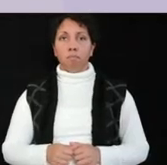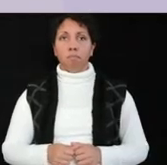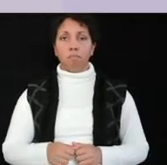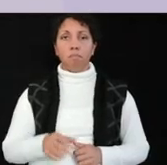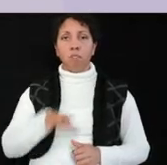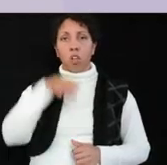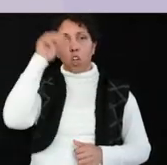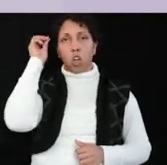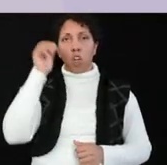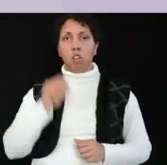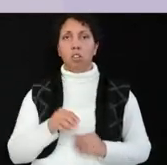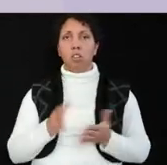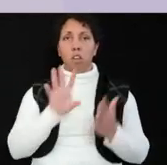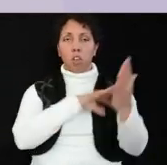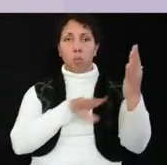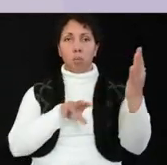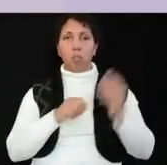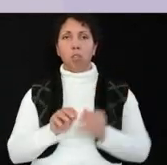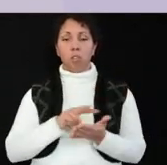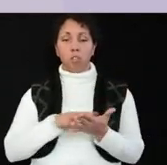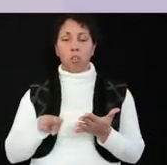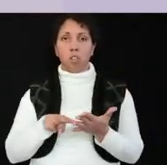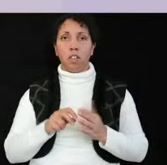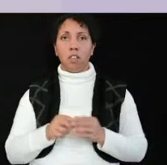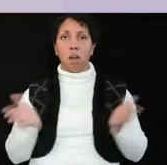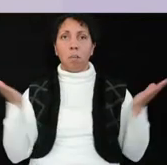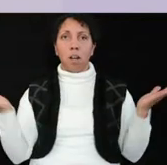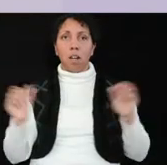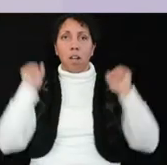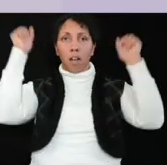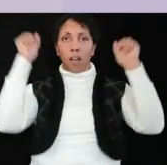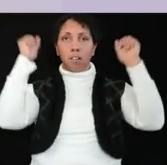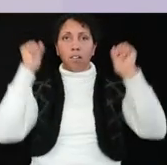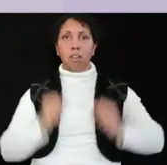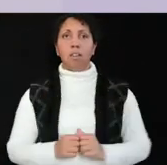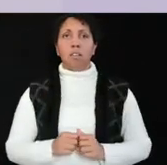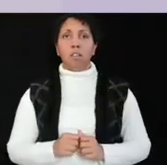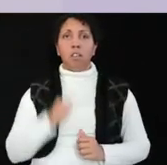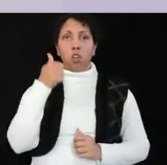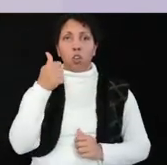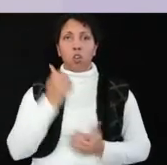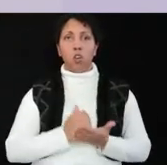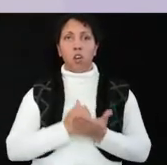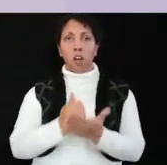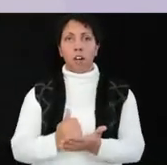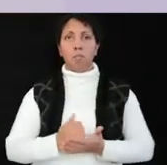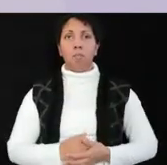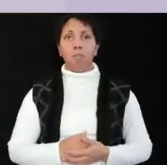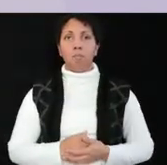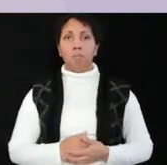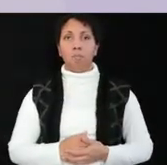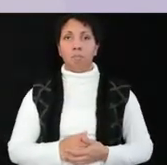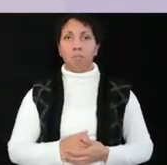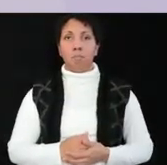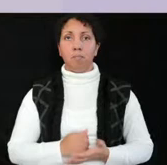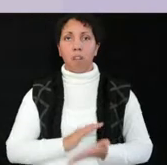learn about interesting and useful things. I listen a lot and keep an eye on children to see if they're happy or sad. I spend